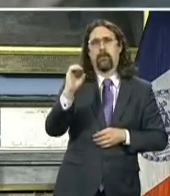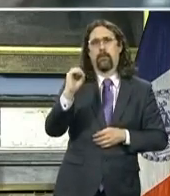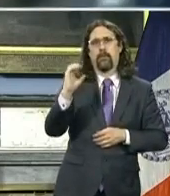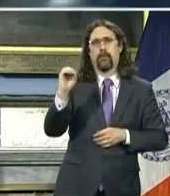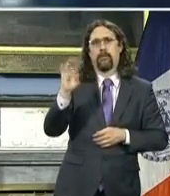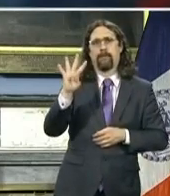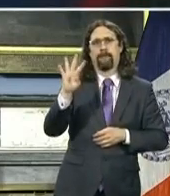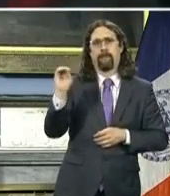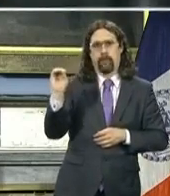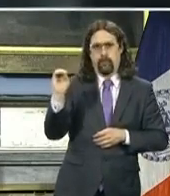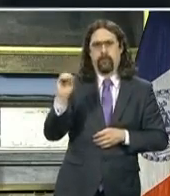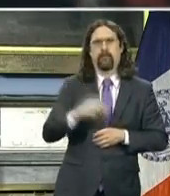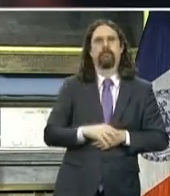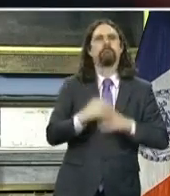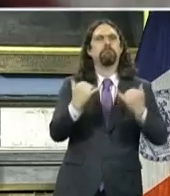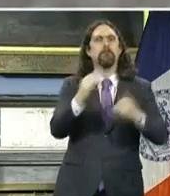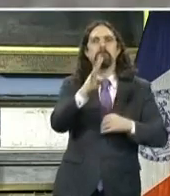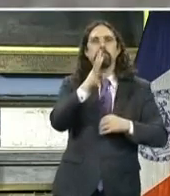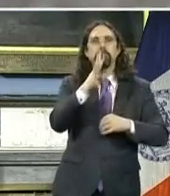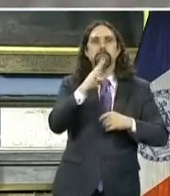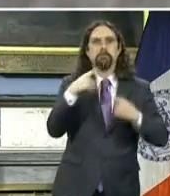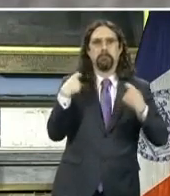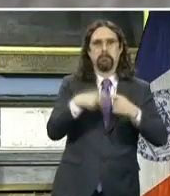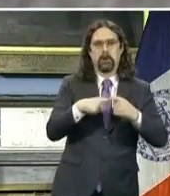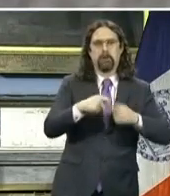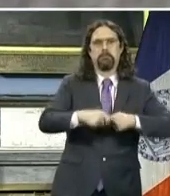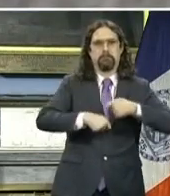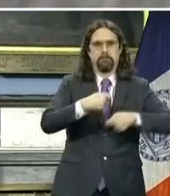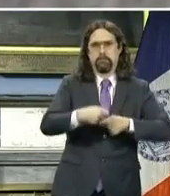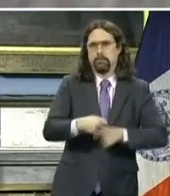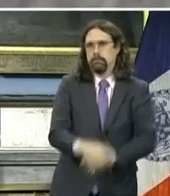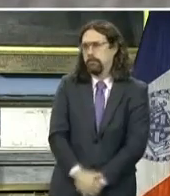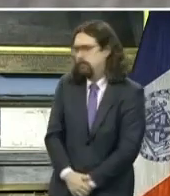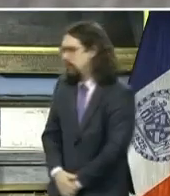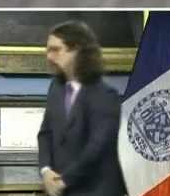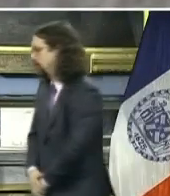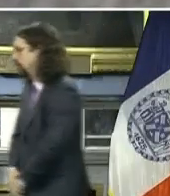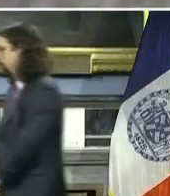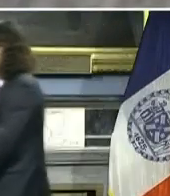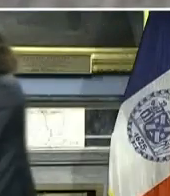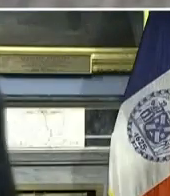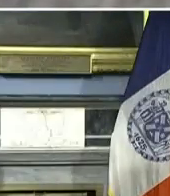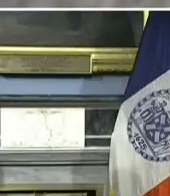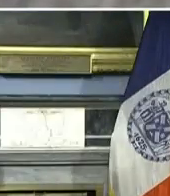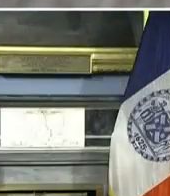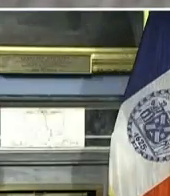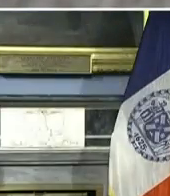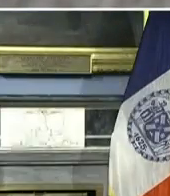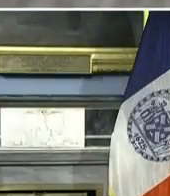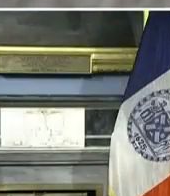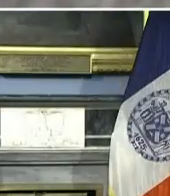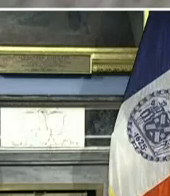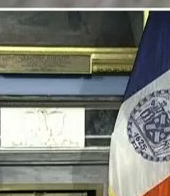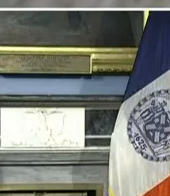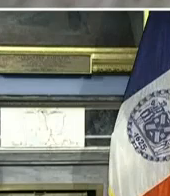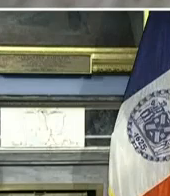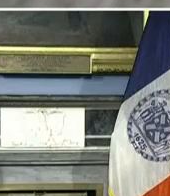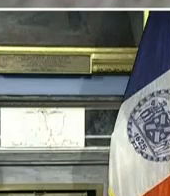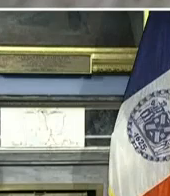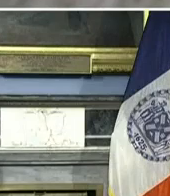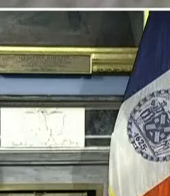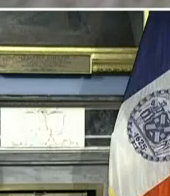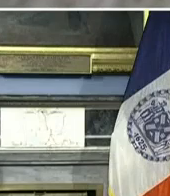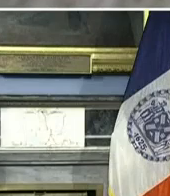de todo el mundo están dando un paso adelante para ayudarnos en